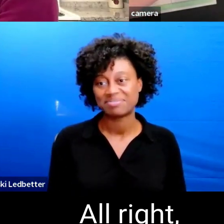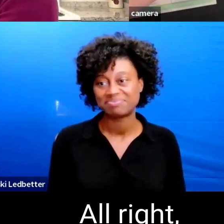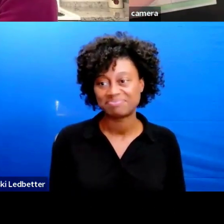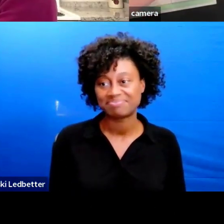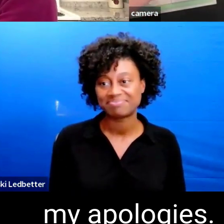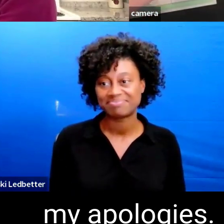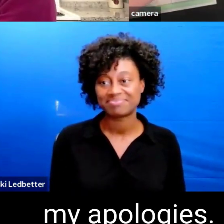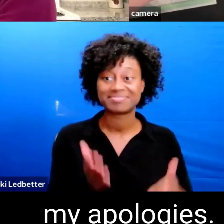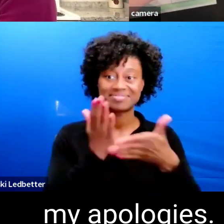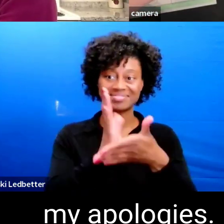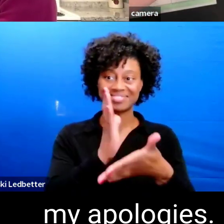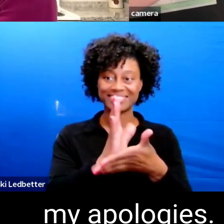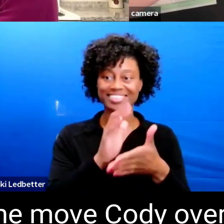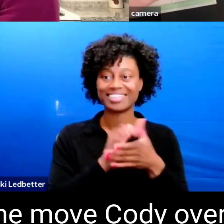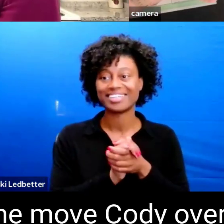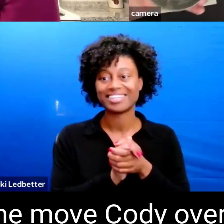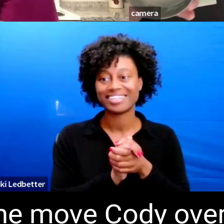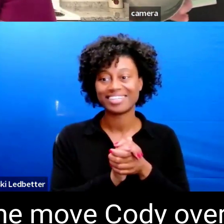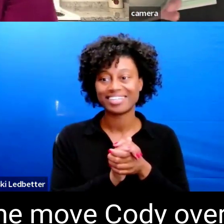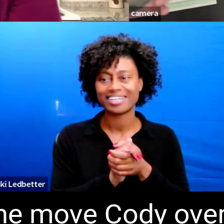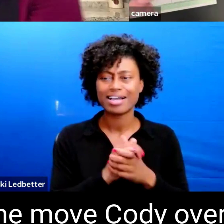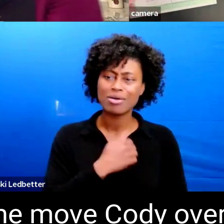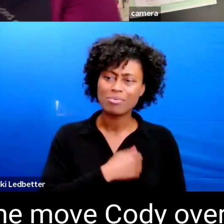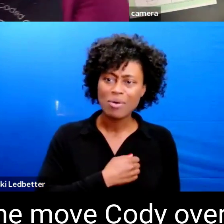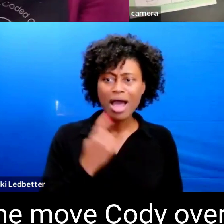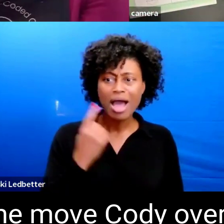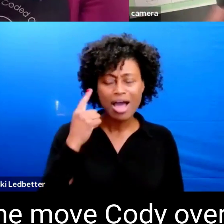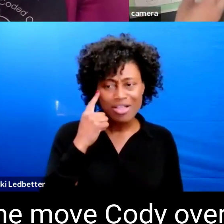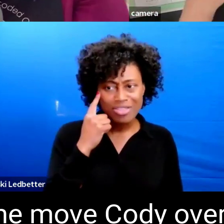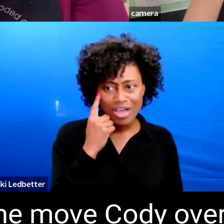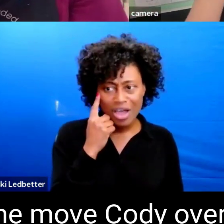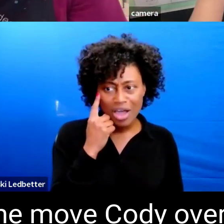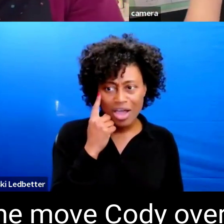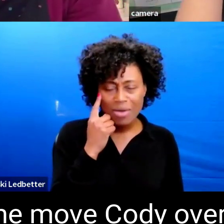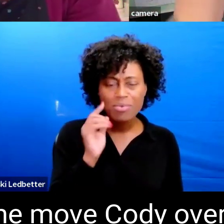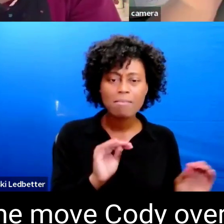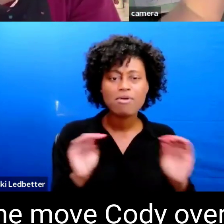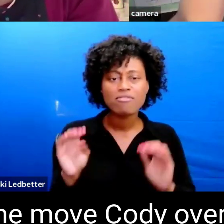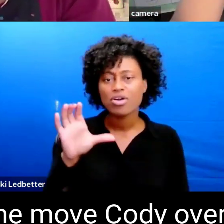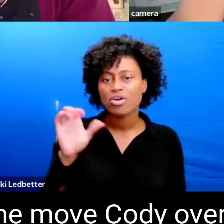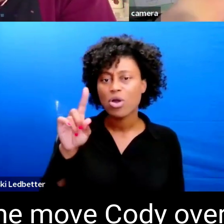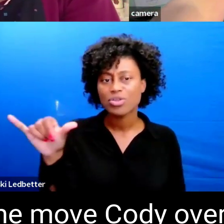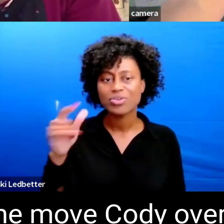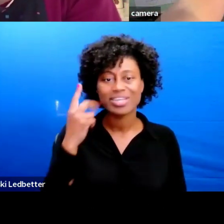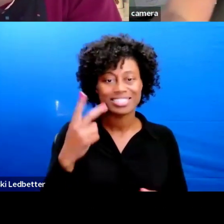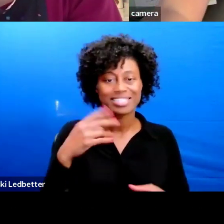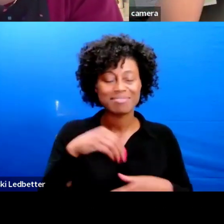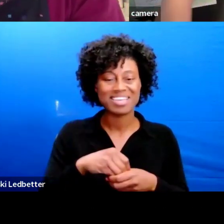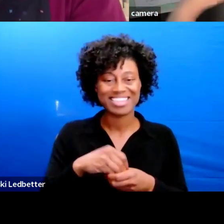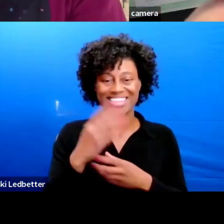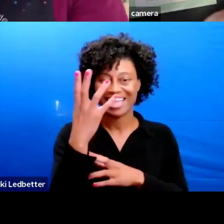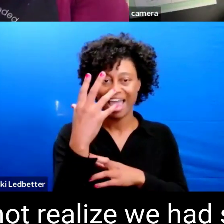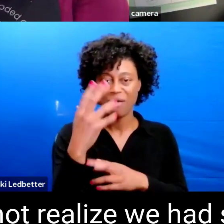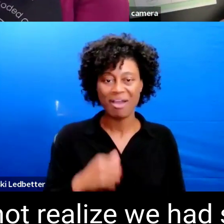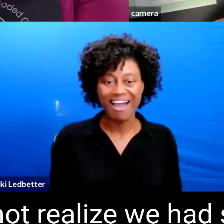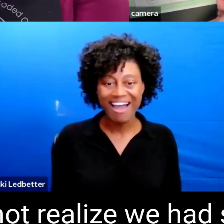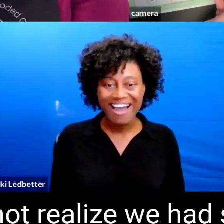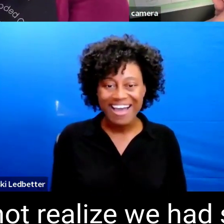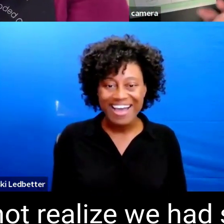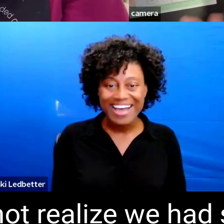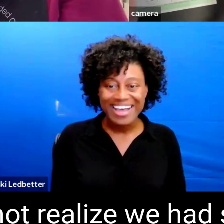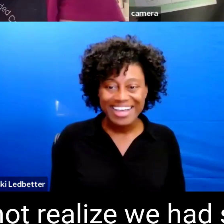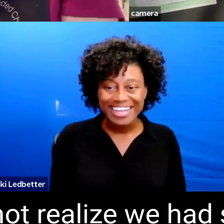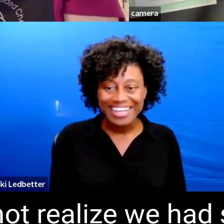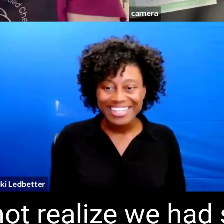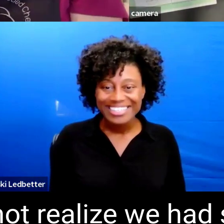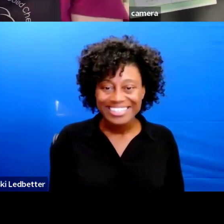All right, my apologies. I thought let me move Cody over so you can see him in the camera. Did not realize